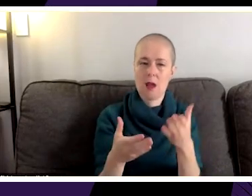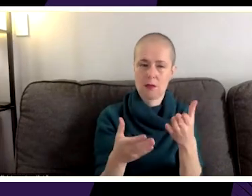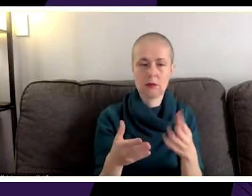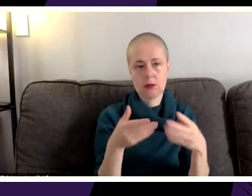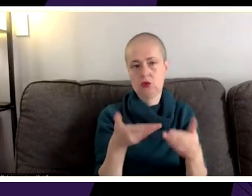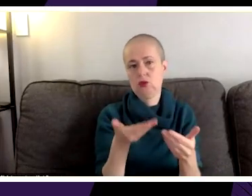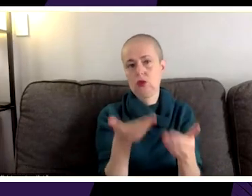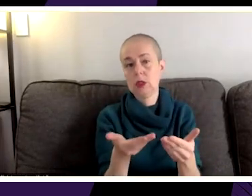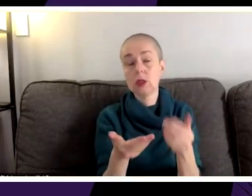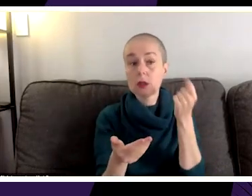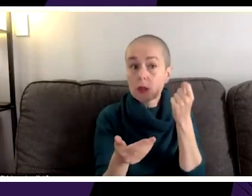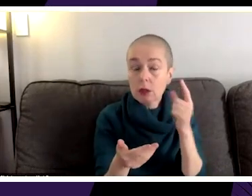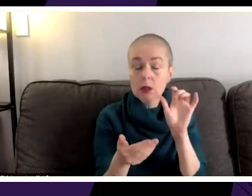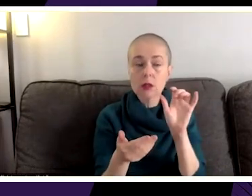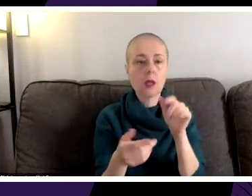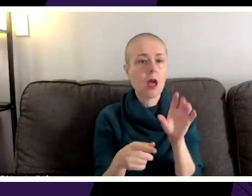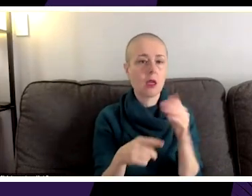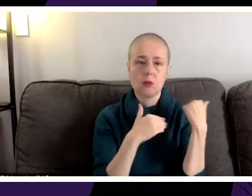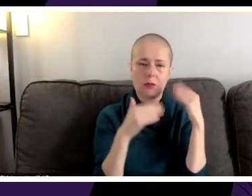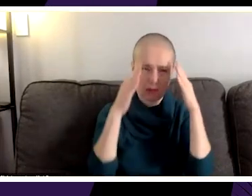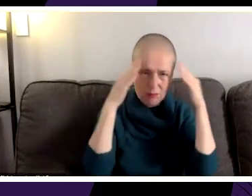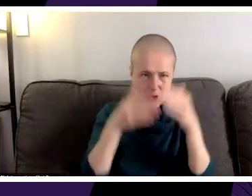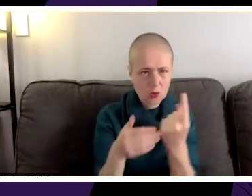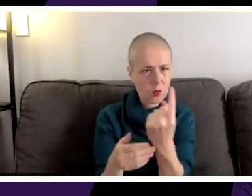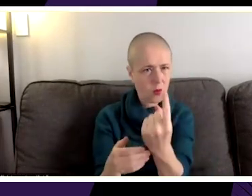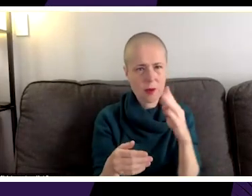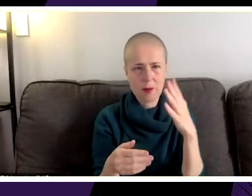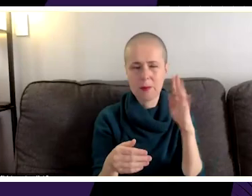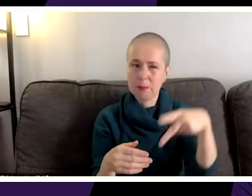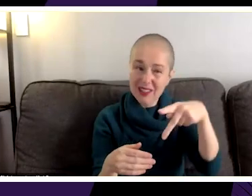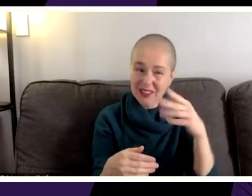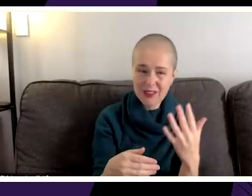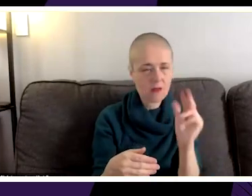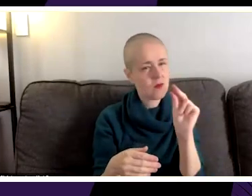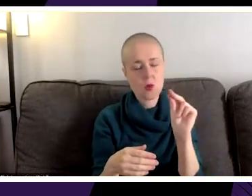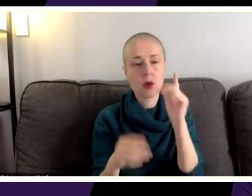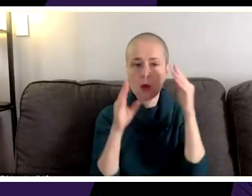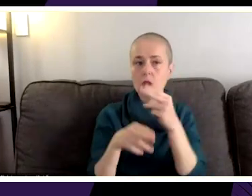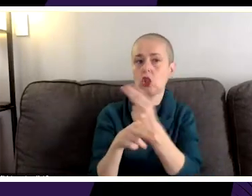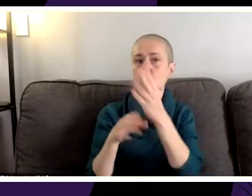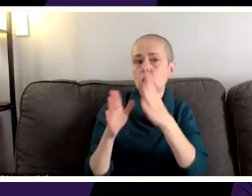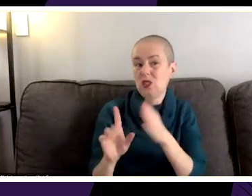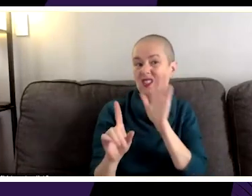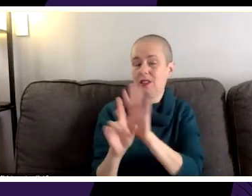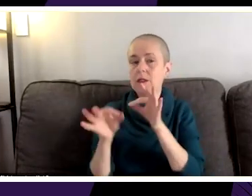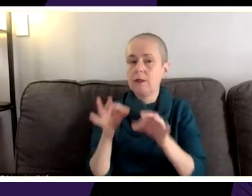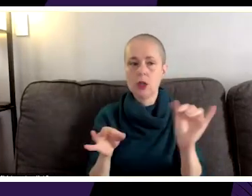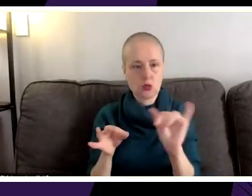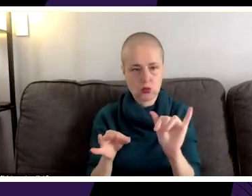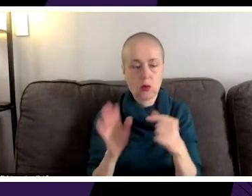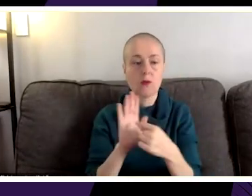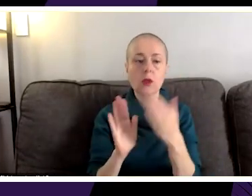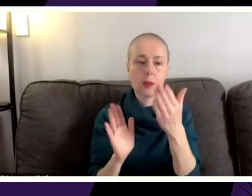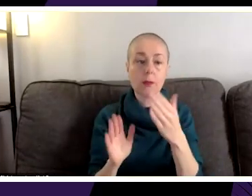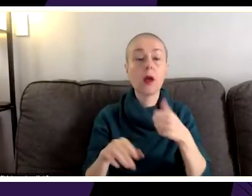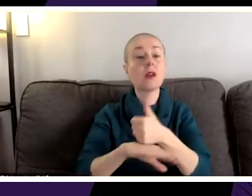functionality is not just limited to P5 classes, it also works for user-defined classes. For example, here I've created a custom class ball with